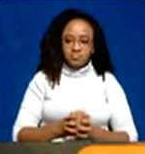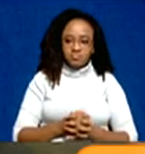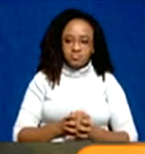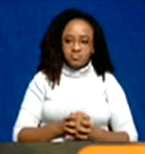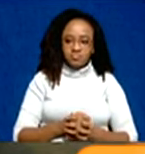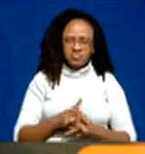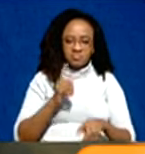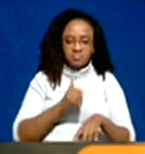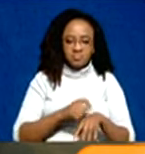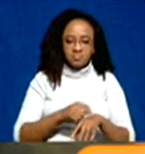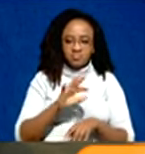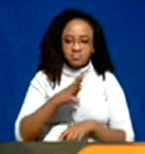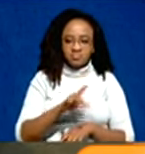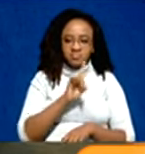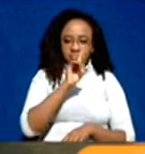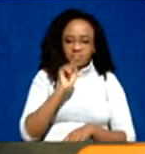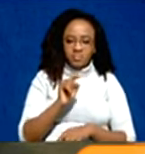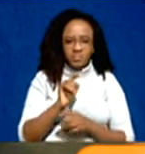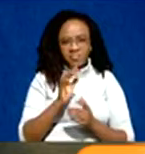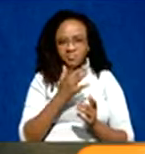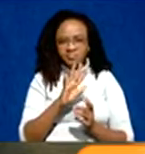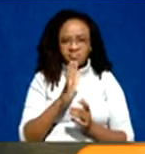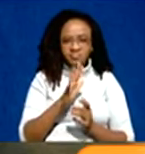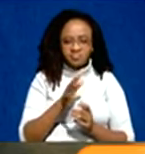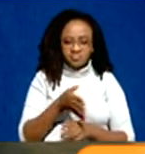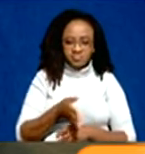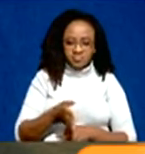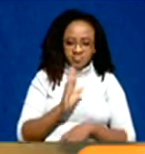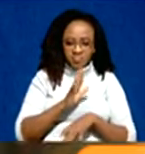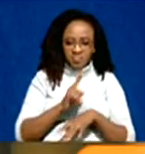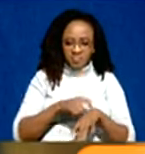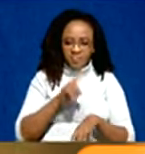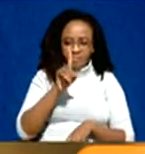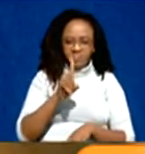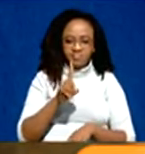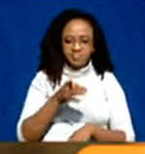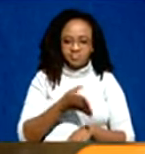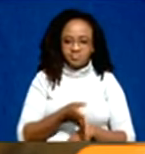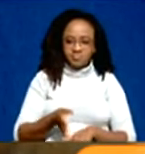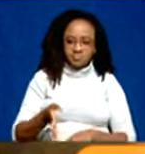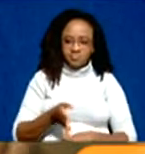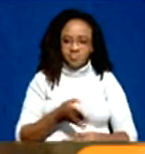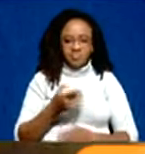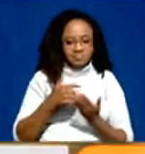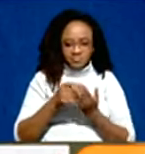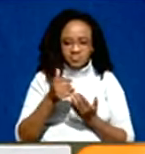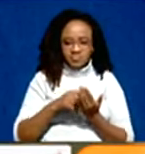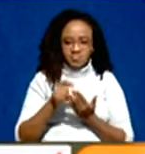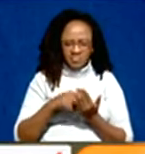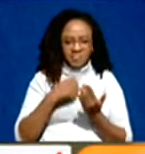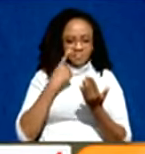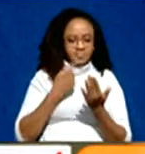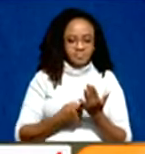around 1, ilikuwa 1 ama ilikuwa 12:30, ilikuwa online social media, you know, hata ukiwa usiku hata una watch movie una scroll tu simu.